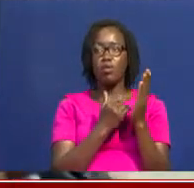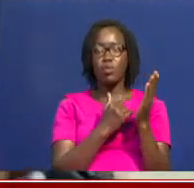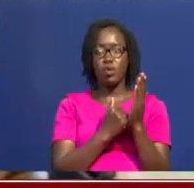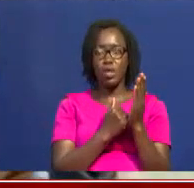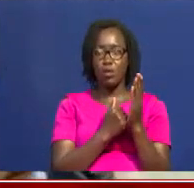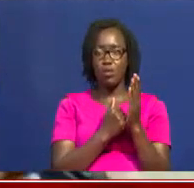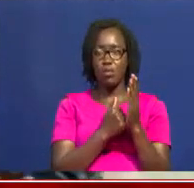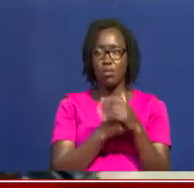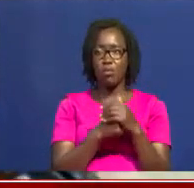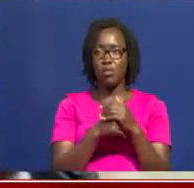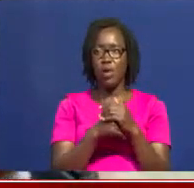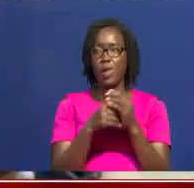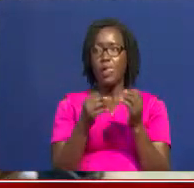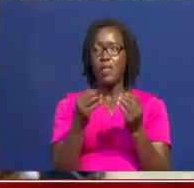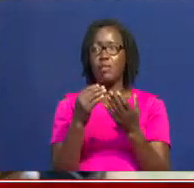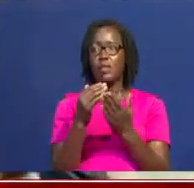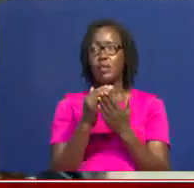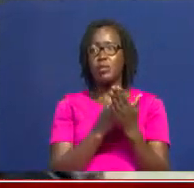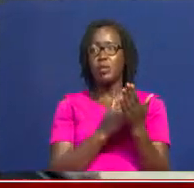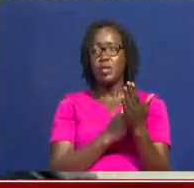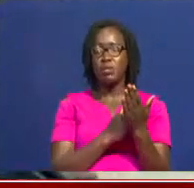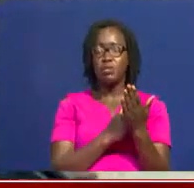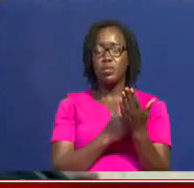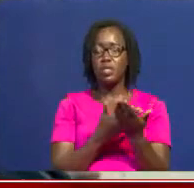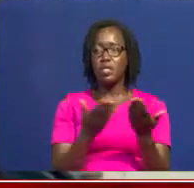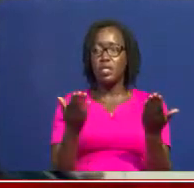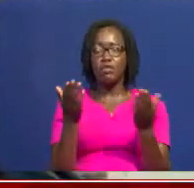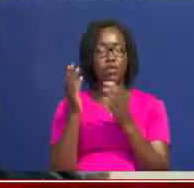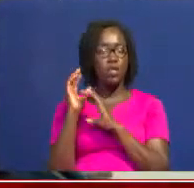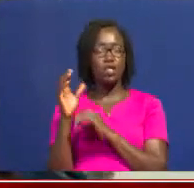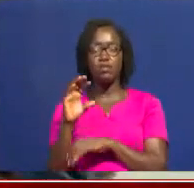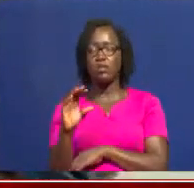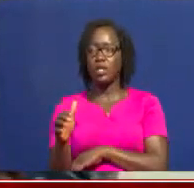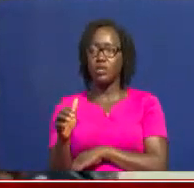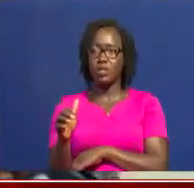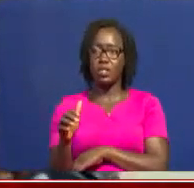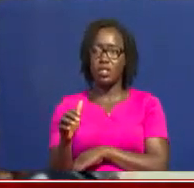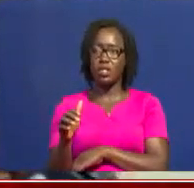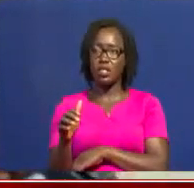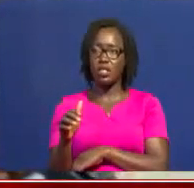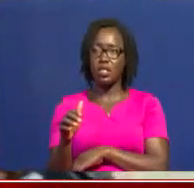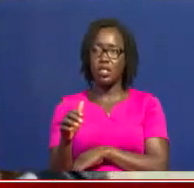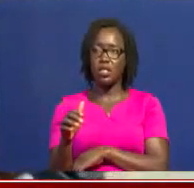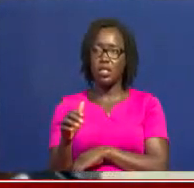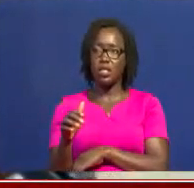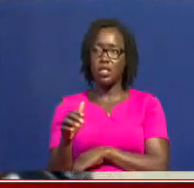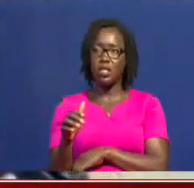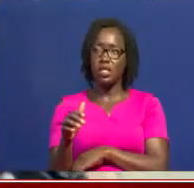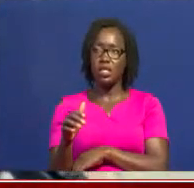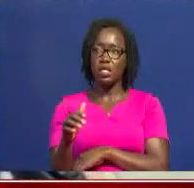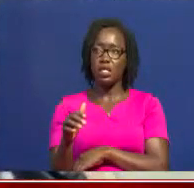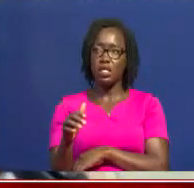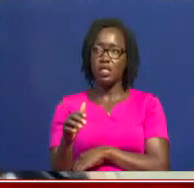earnest. There are so many programs we have lined up for Kilifi County. Check for example the industrial park